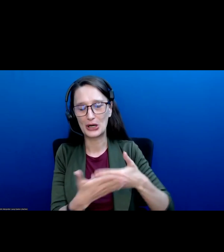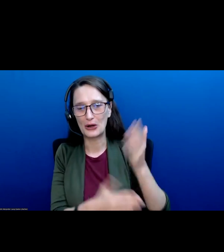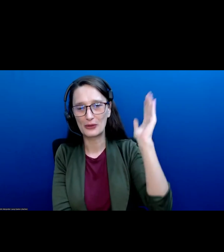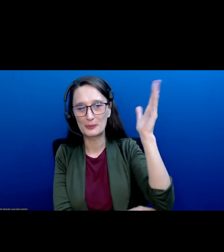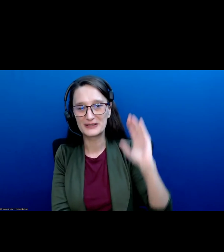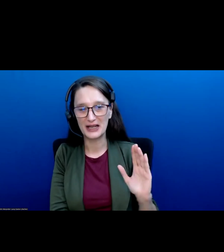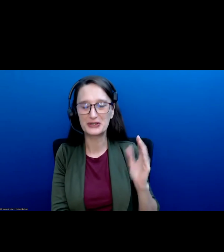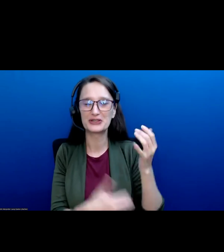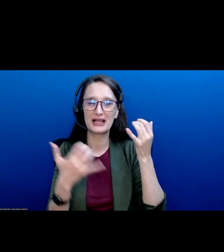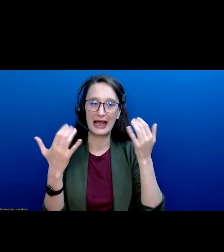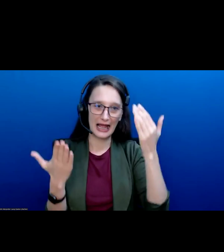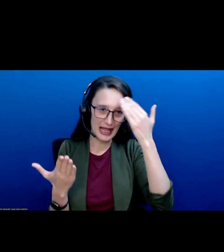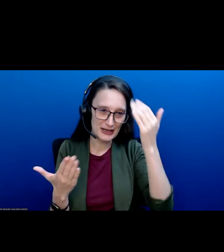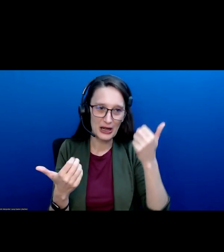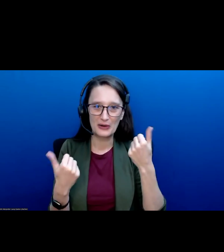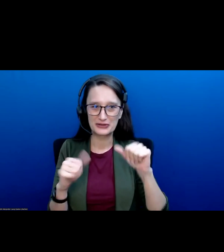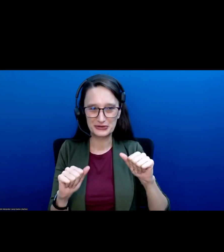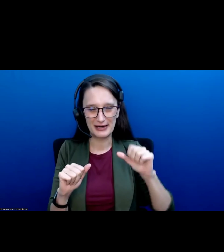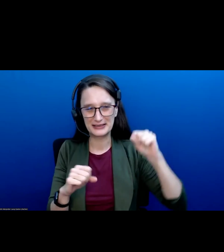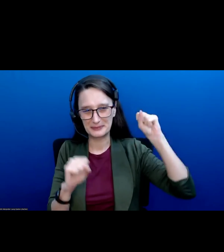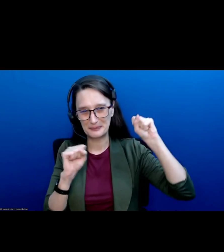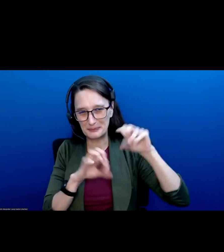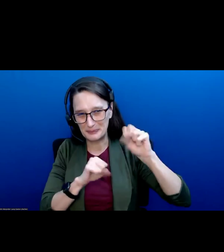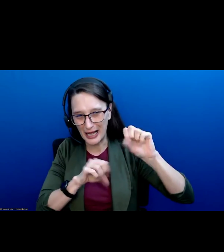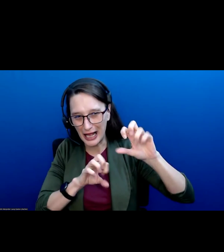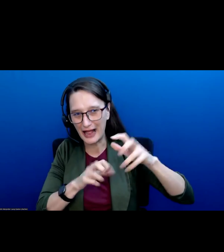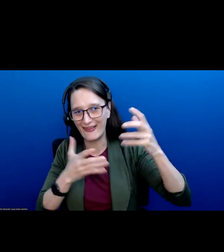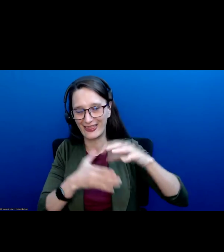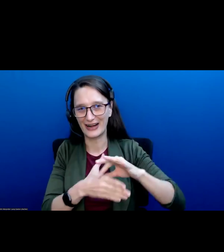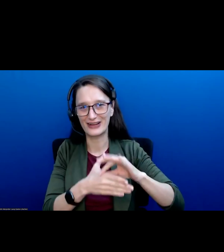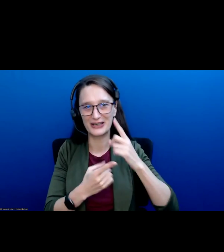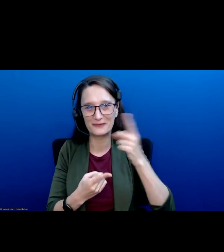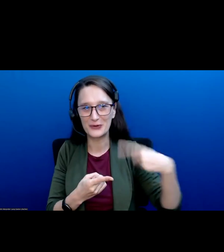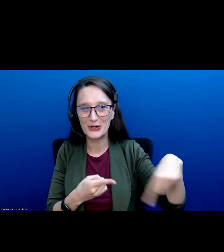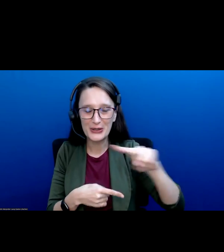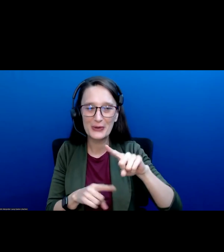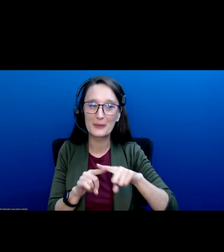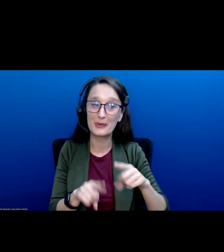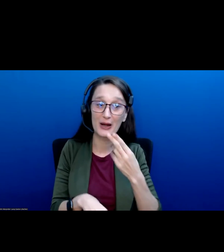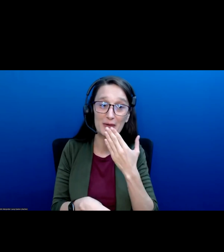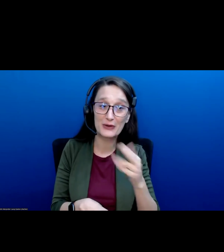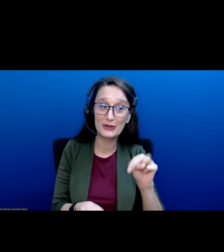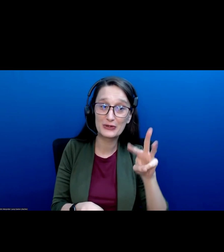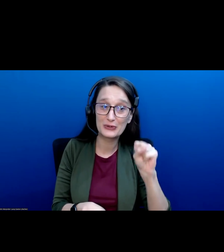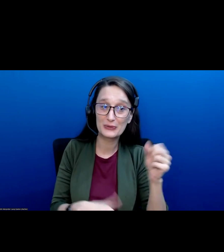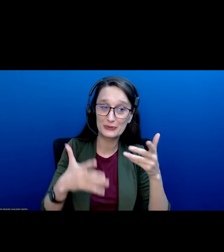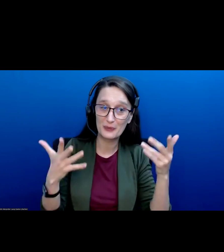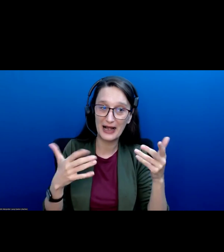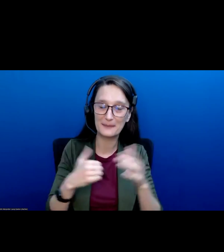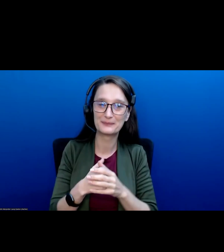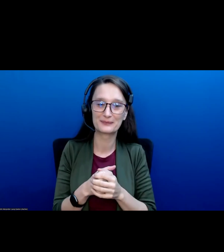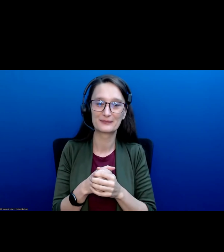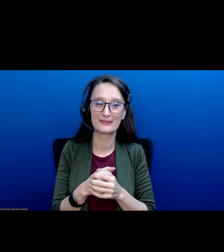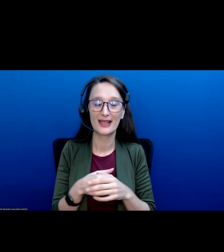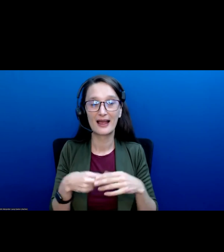to smash in a lot of content for you guys, but a good news as always is that slides,